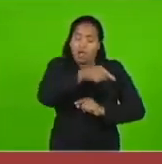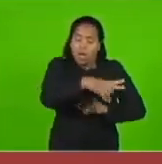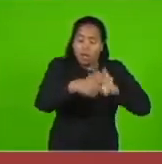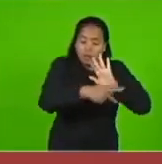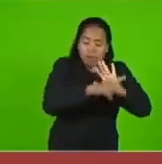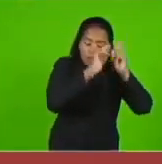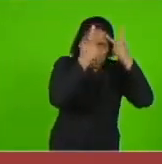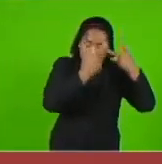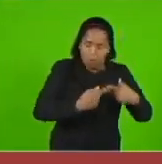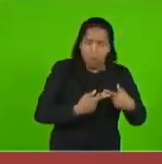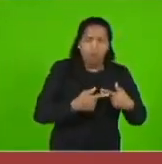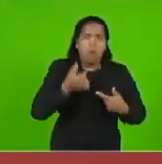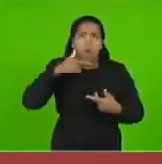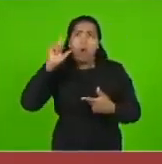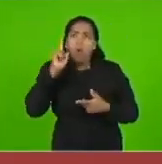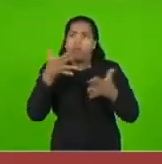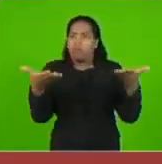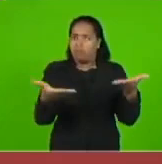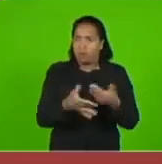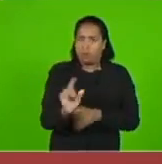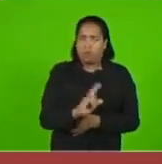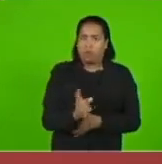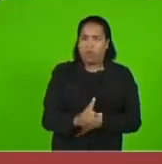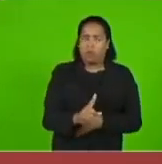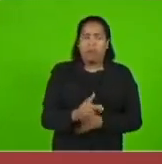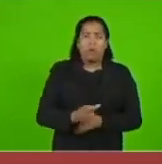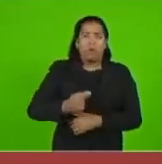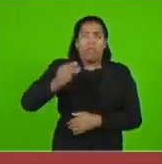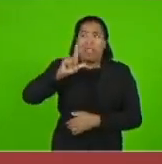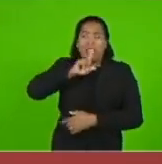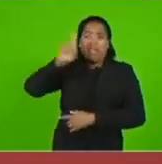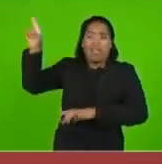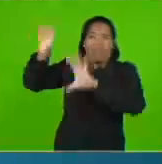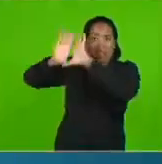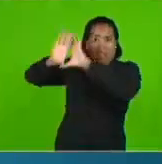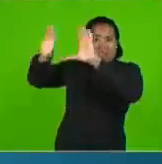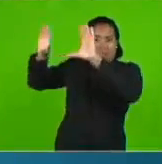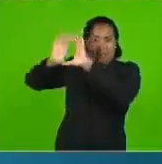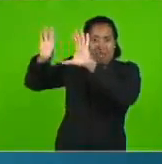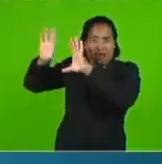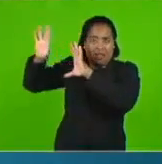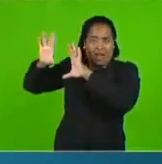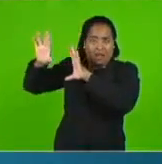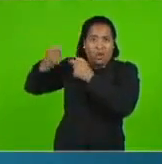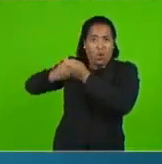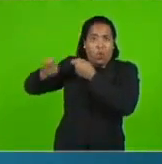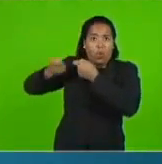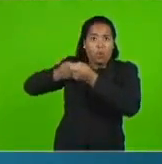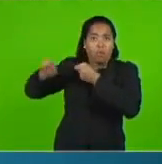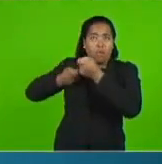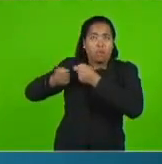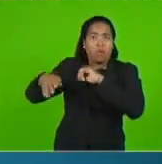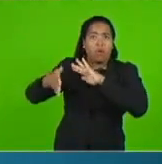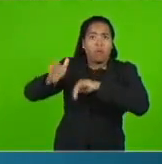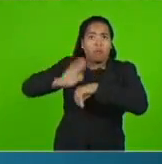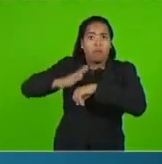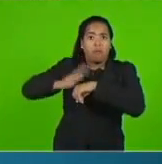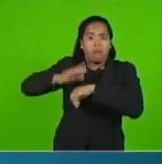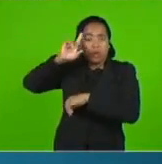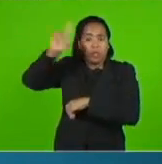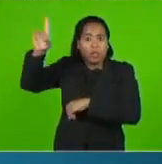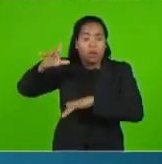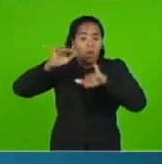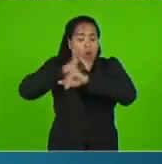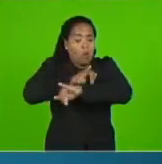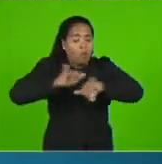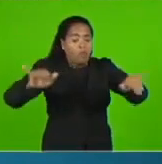says the trumpet sounded, it was not yesterday or today. It was all day there in eternity. God's economy is